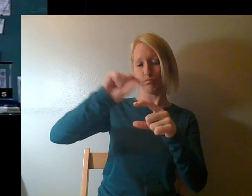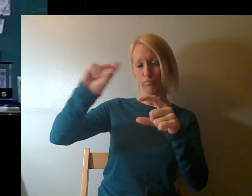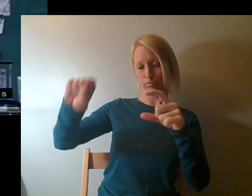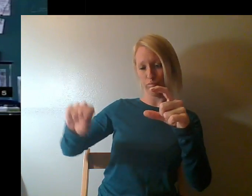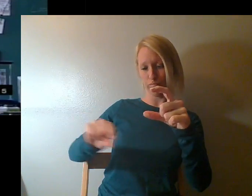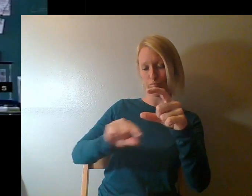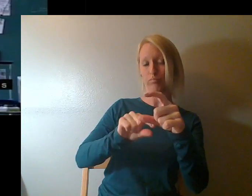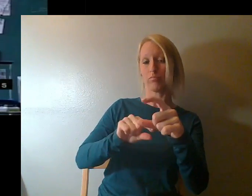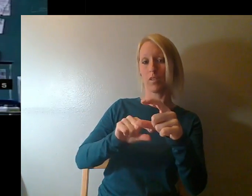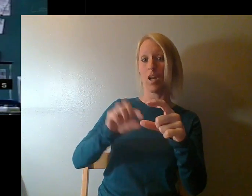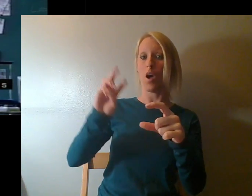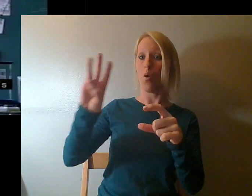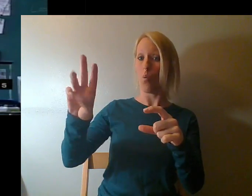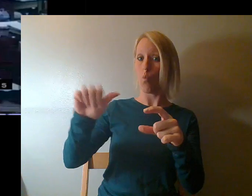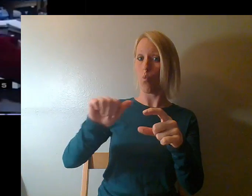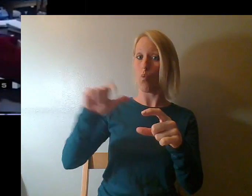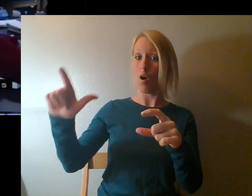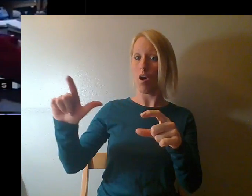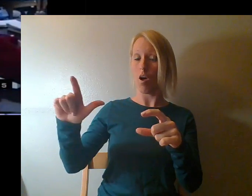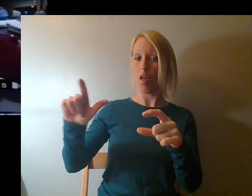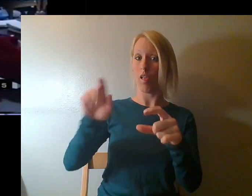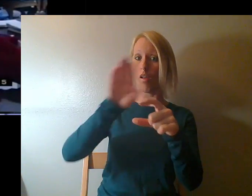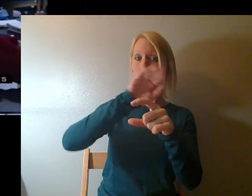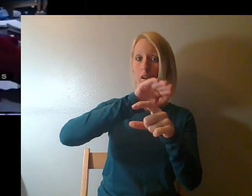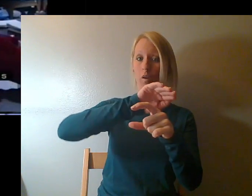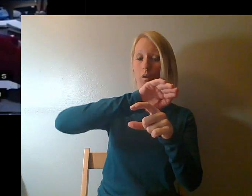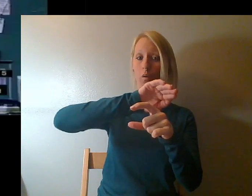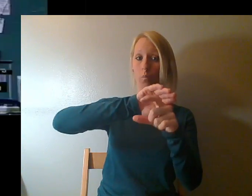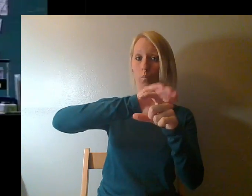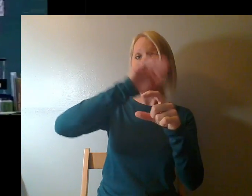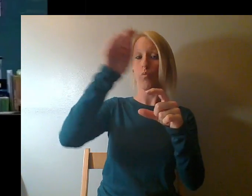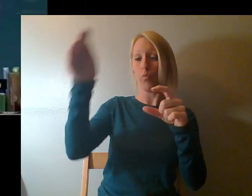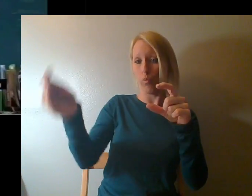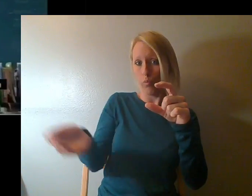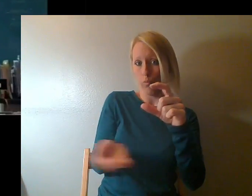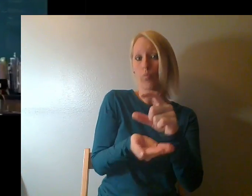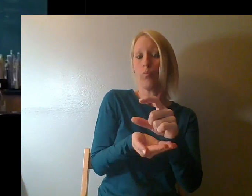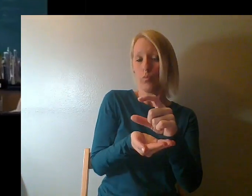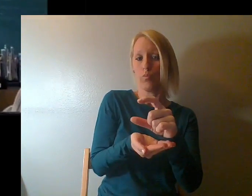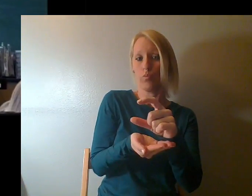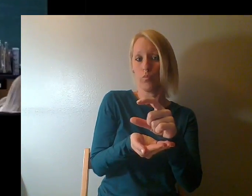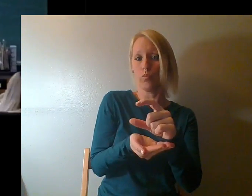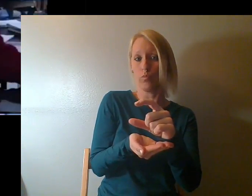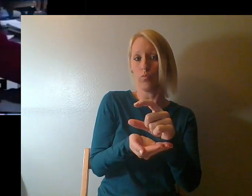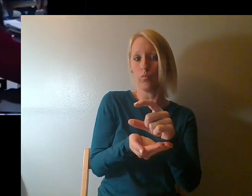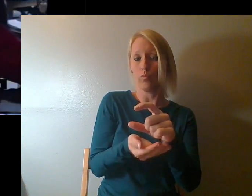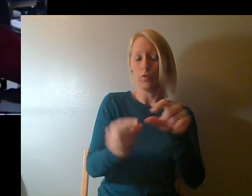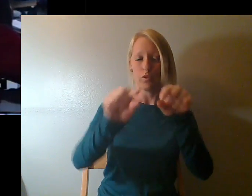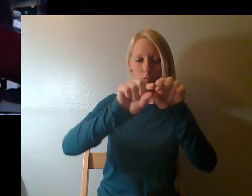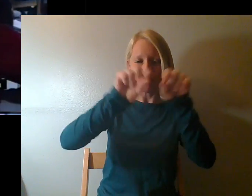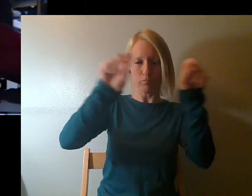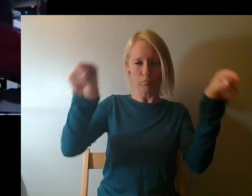What cells is the cell wall found in? Plant cells and bacteria cells.